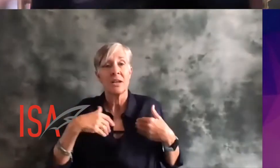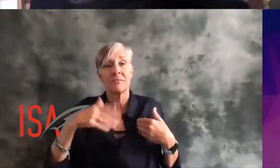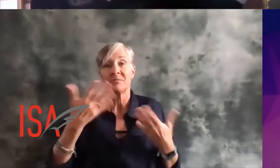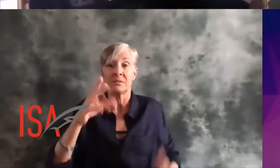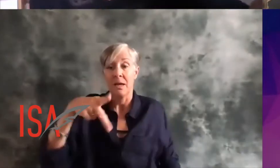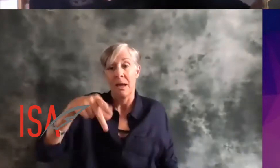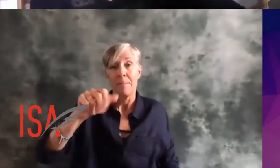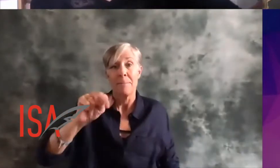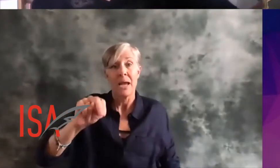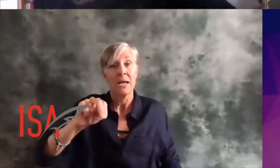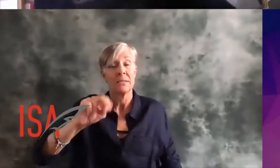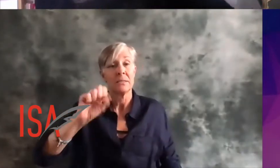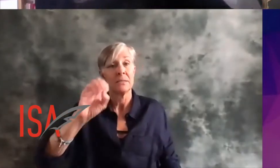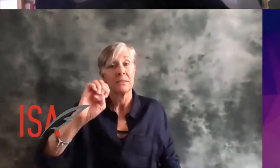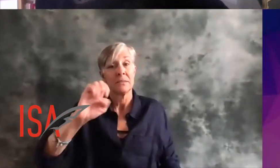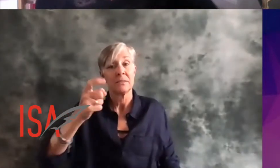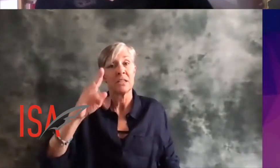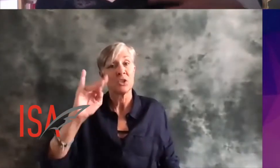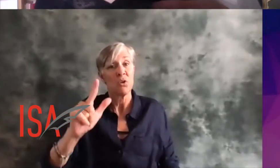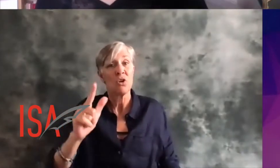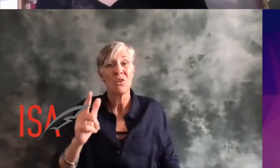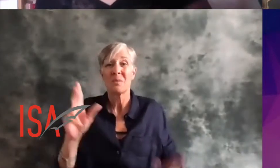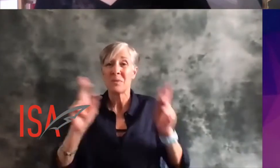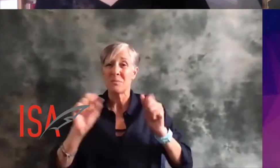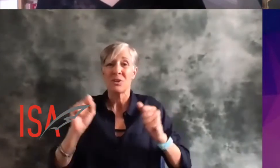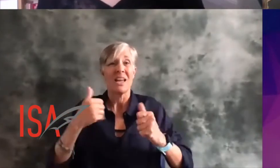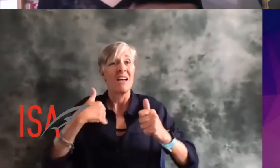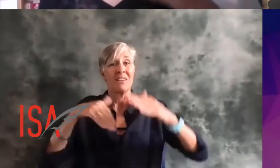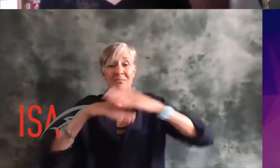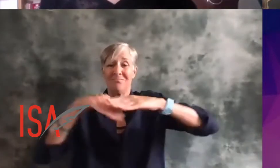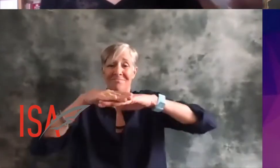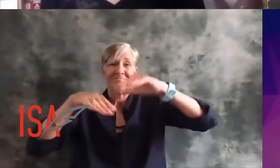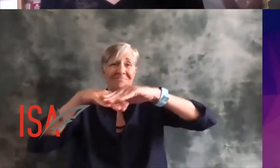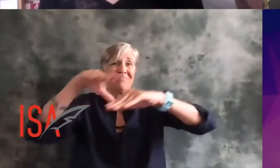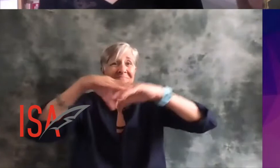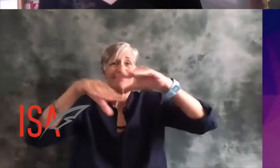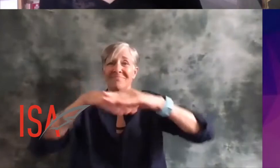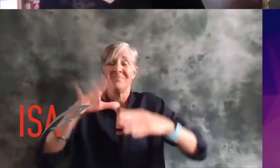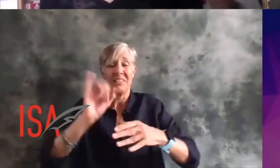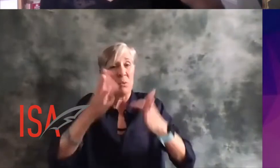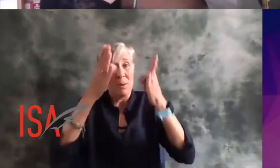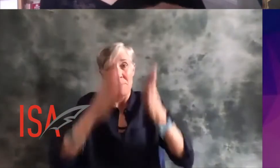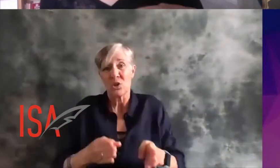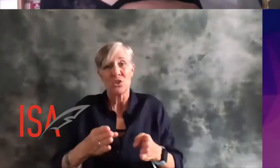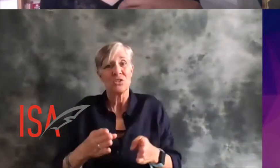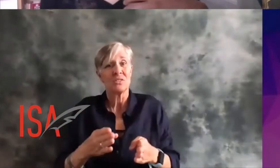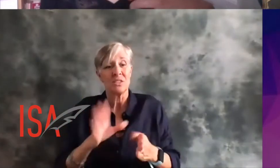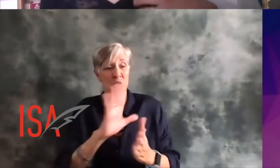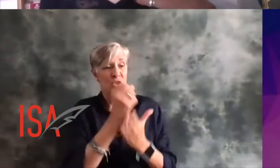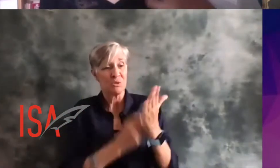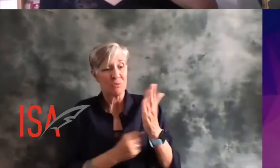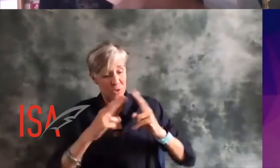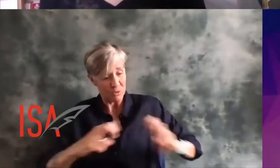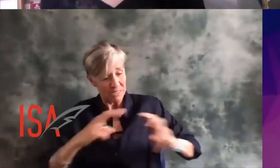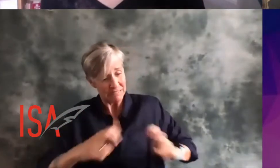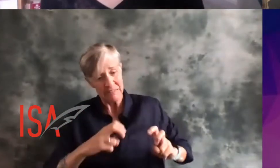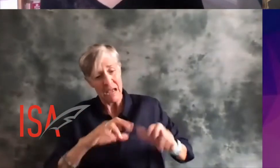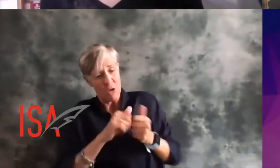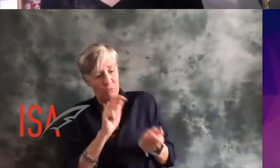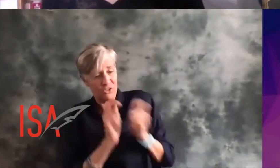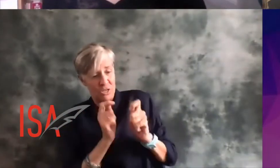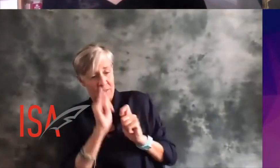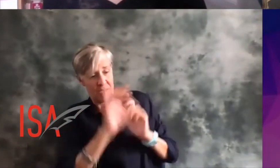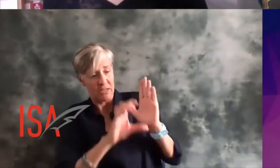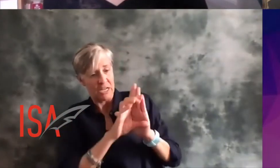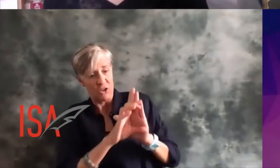pansexual. You know, people can be a lot of things. There's a lot of room within your scripts to dig into every single person